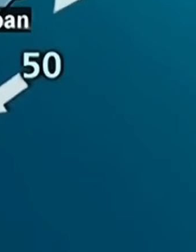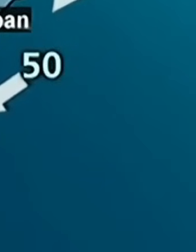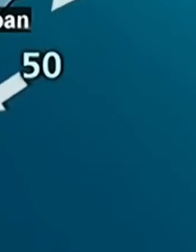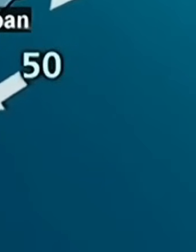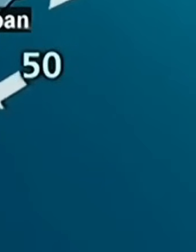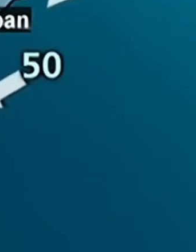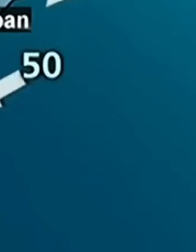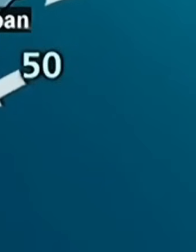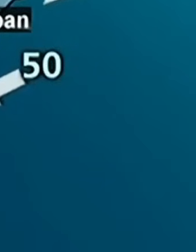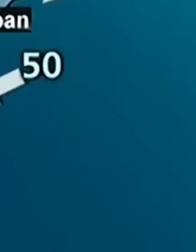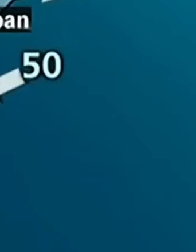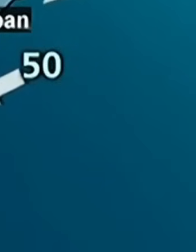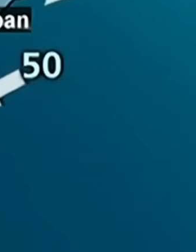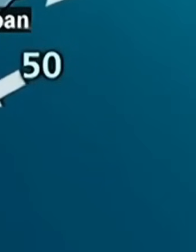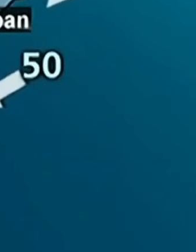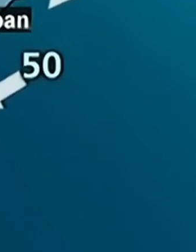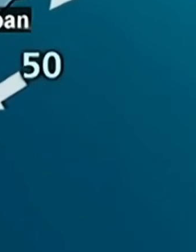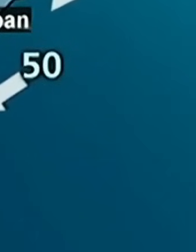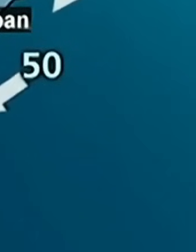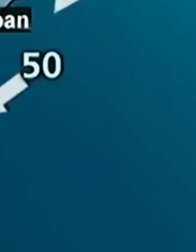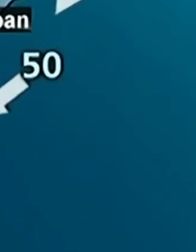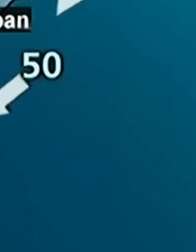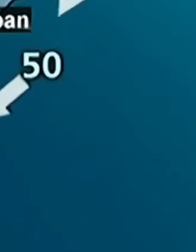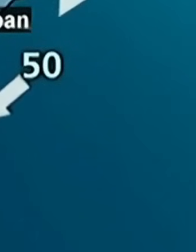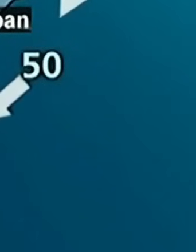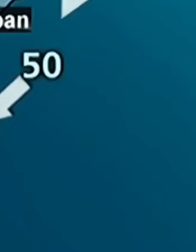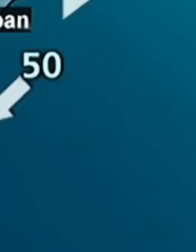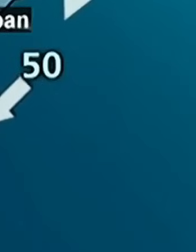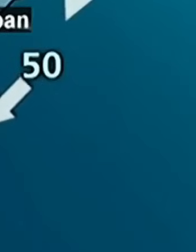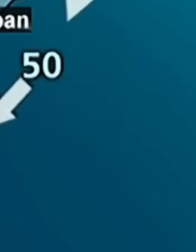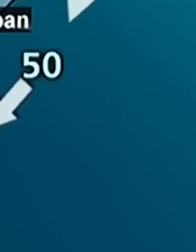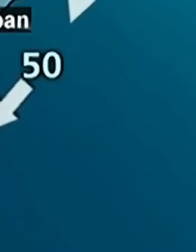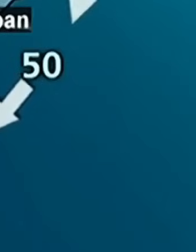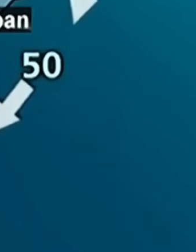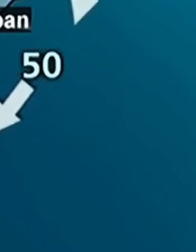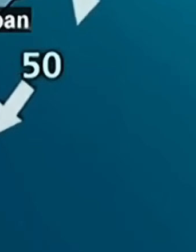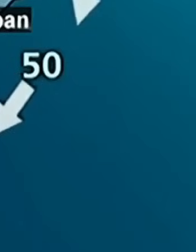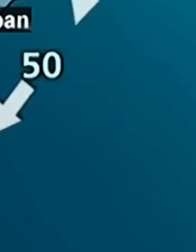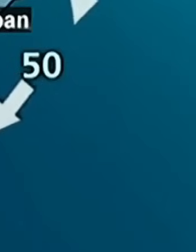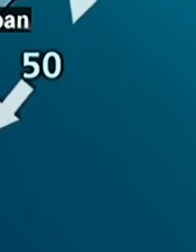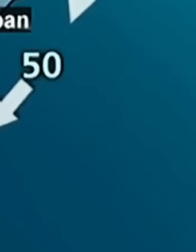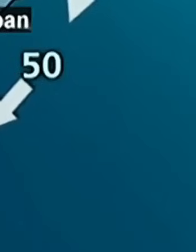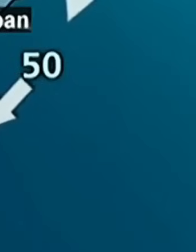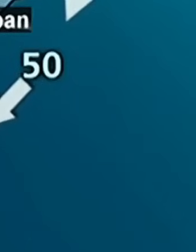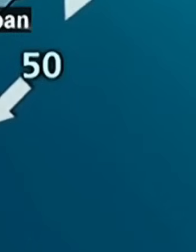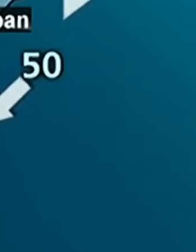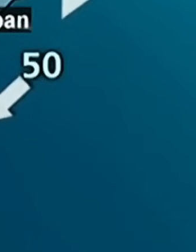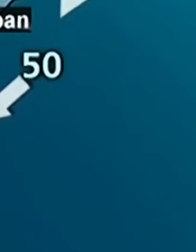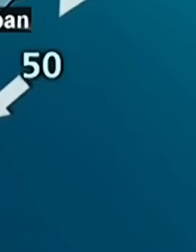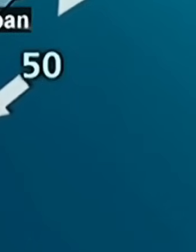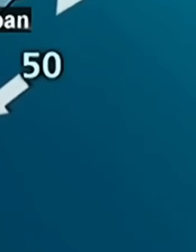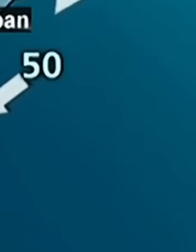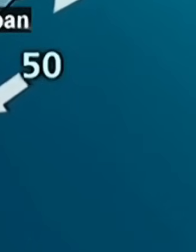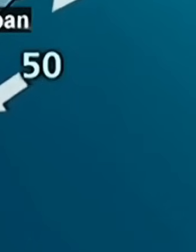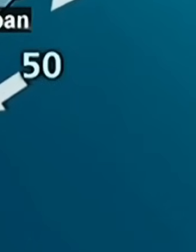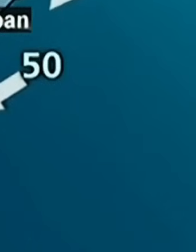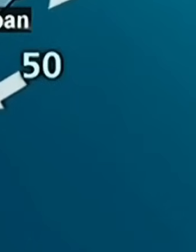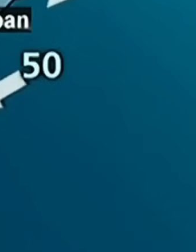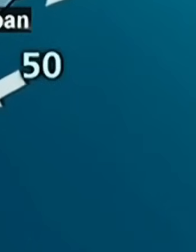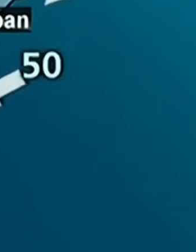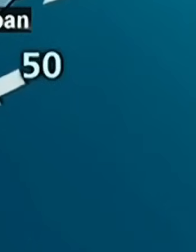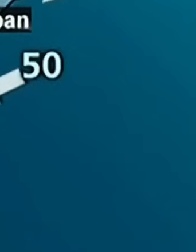di thoma go dimo di tsa go dimo ka dikhalo tsa ka botswana go tsena ka Afrika Borwa o fika ka mabopong a rena ka KwaZulu-Natal lona lo ka dikhalo tsa ka bo hlebela ba re go